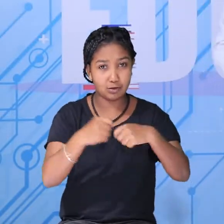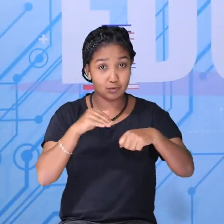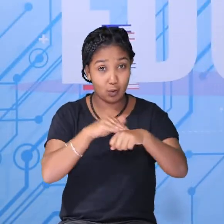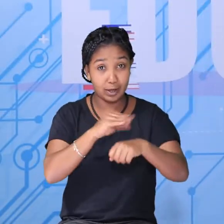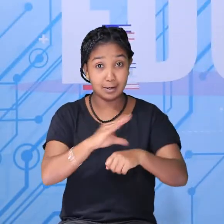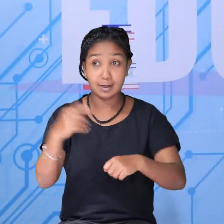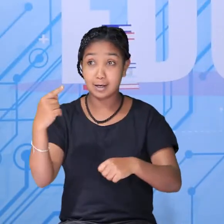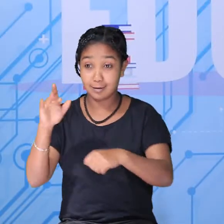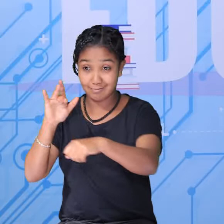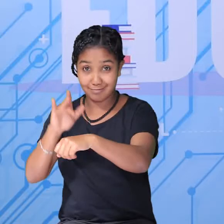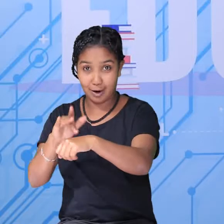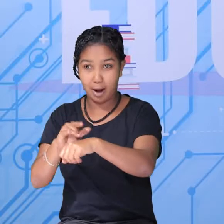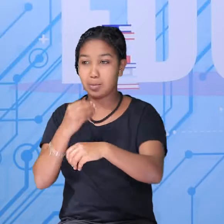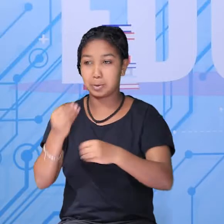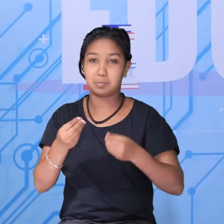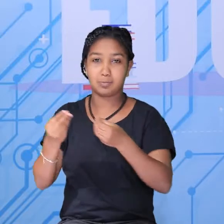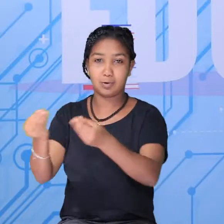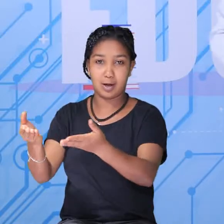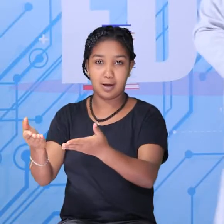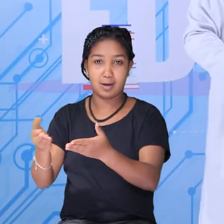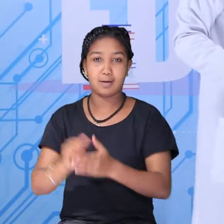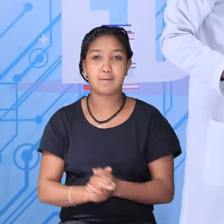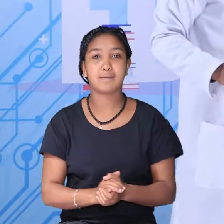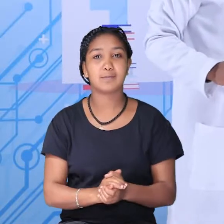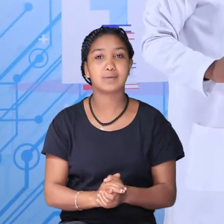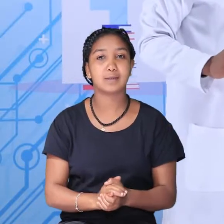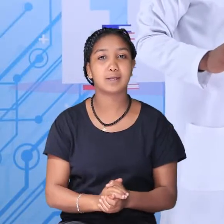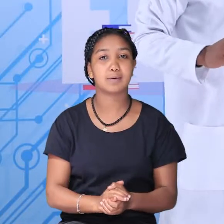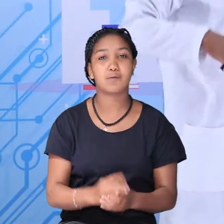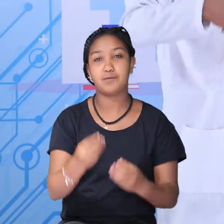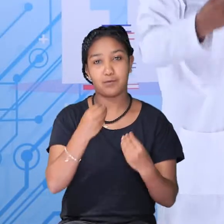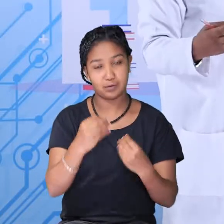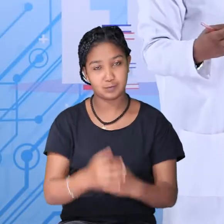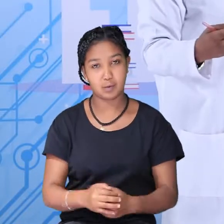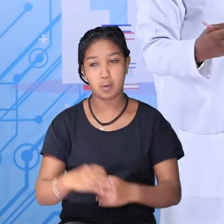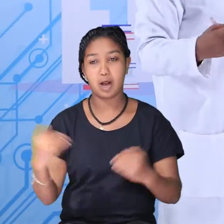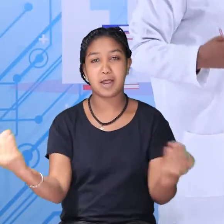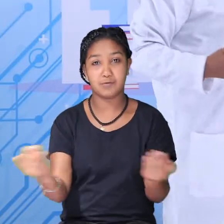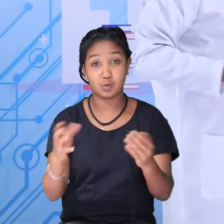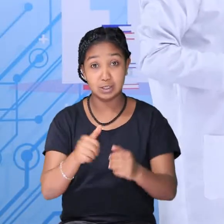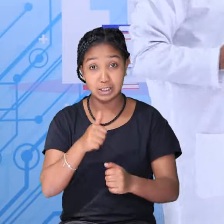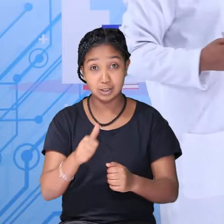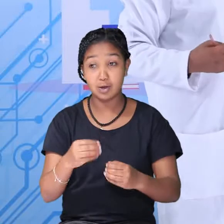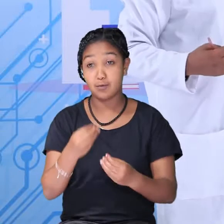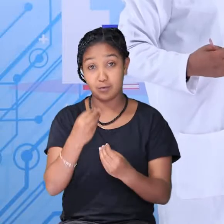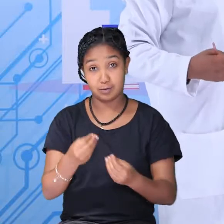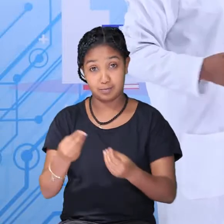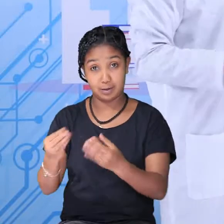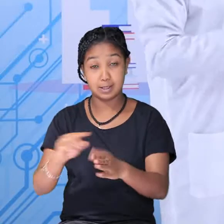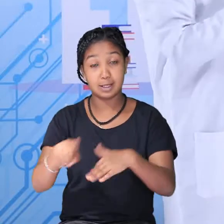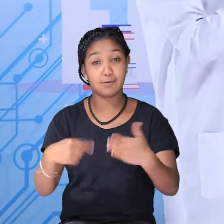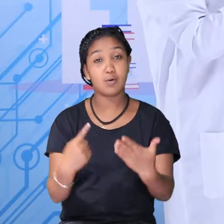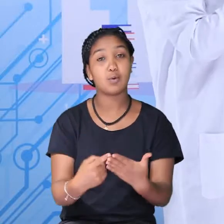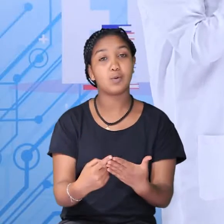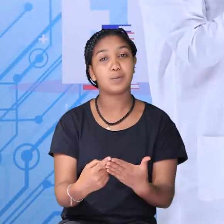and the green lights is associated with a reinforcement, which is food pellets.